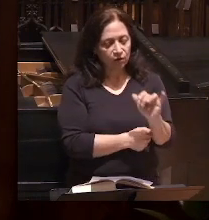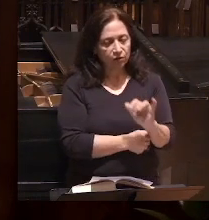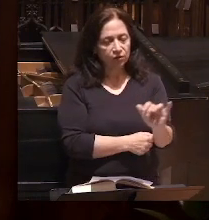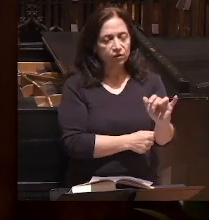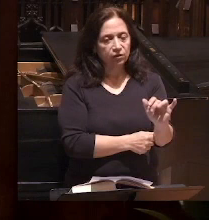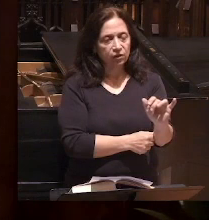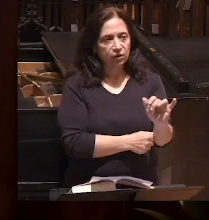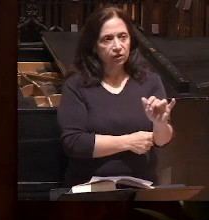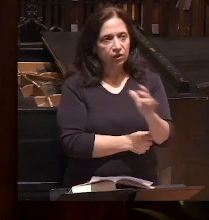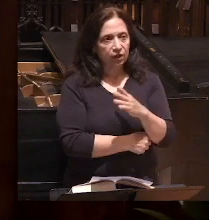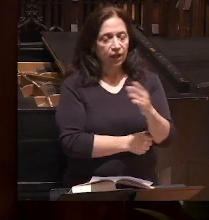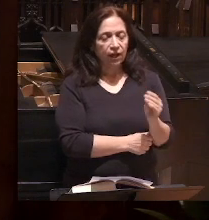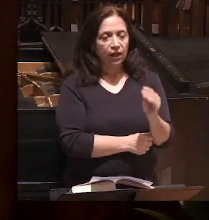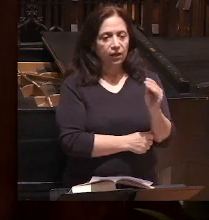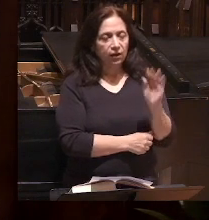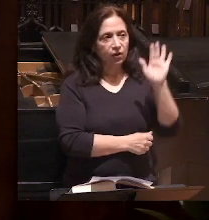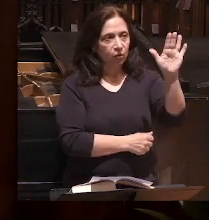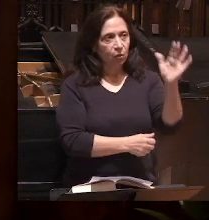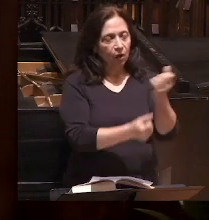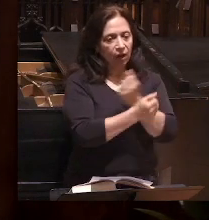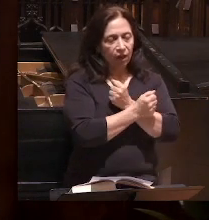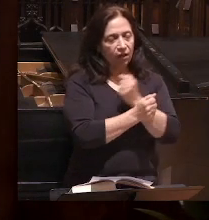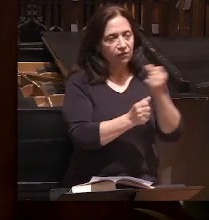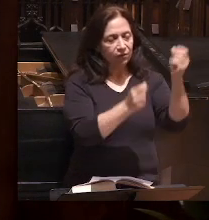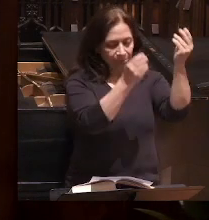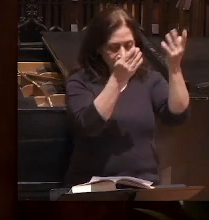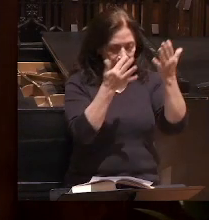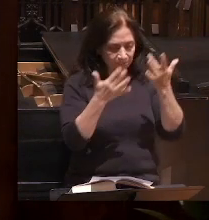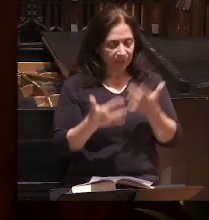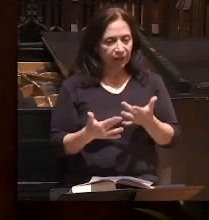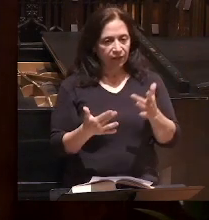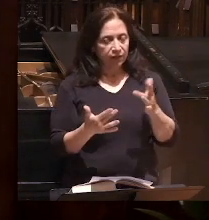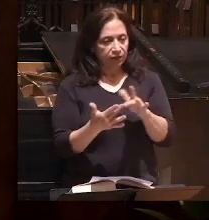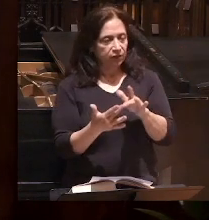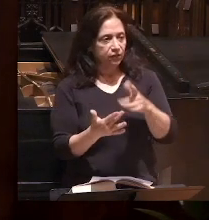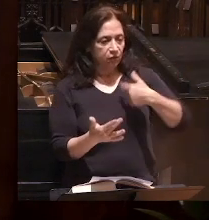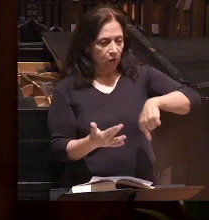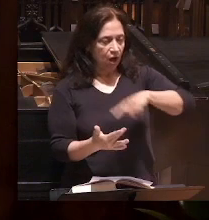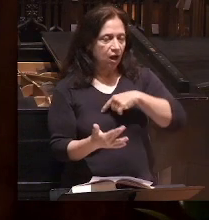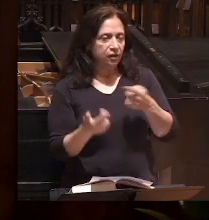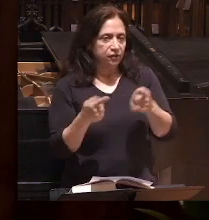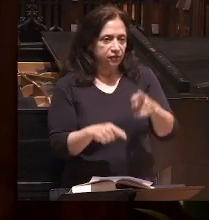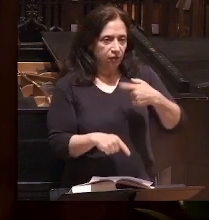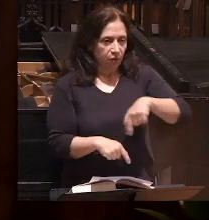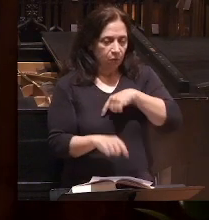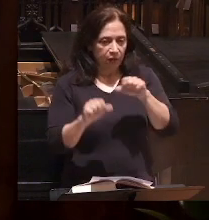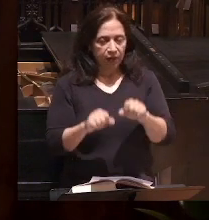And reaching out your love to us so that we would touch